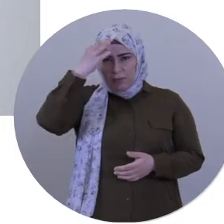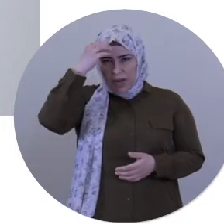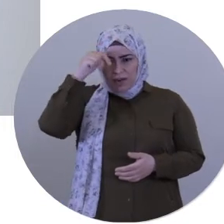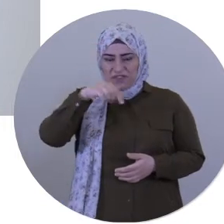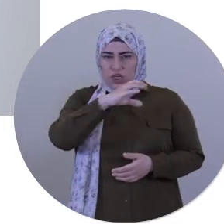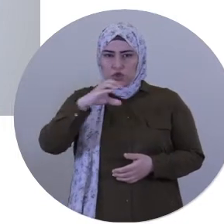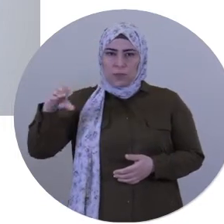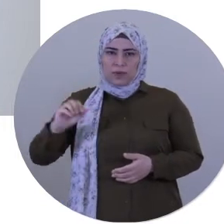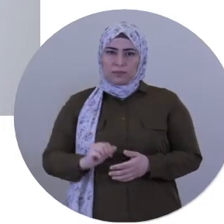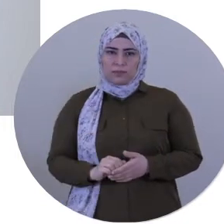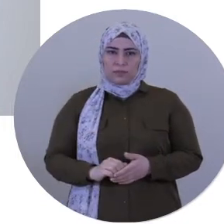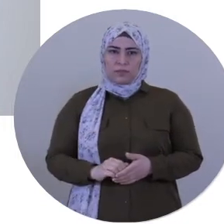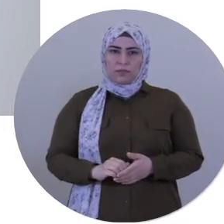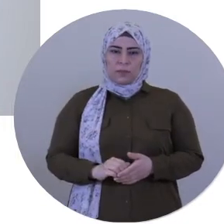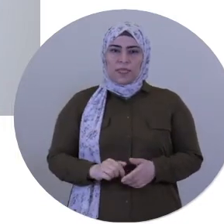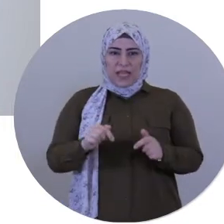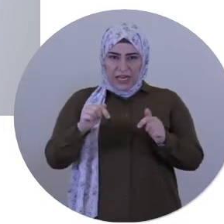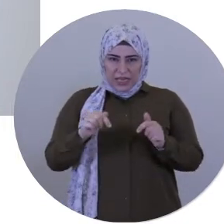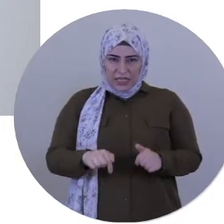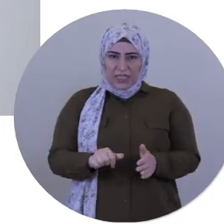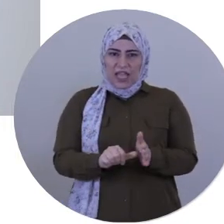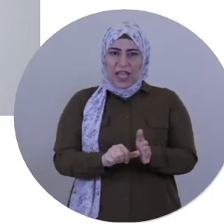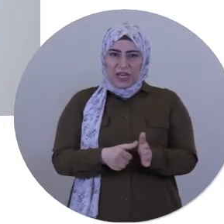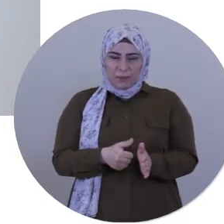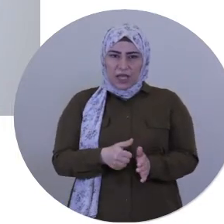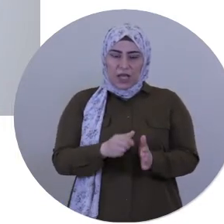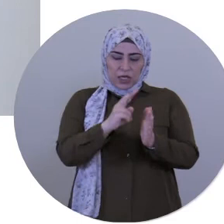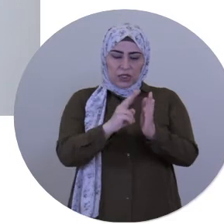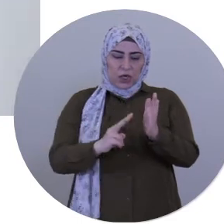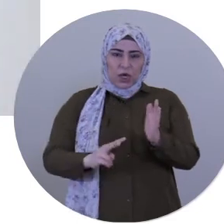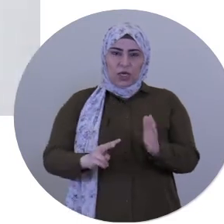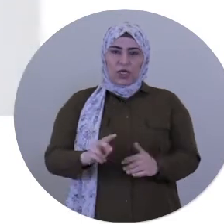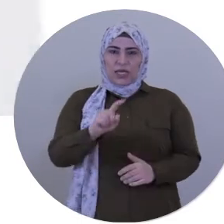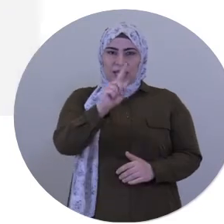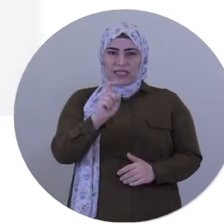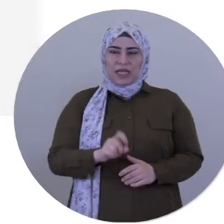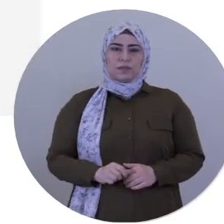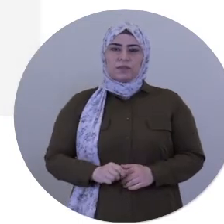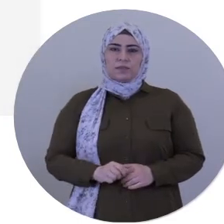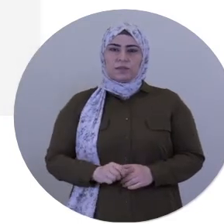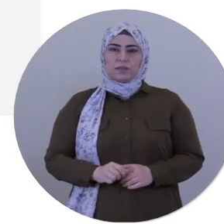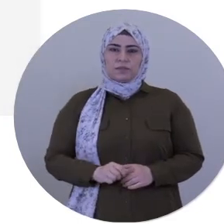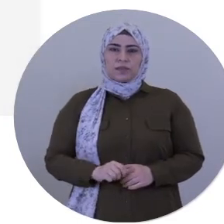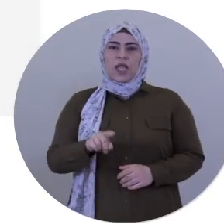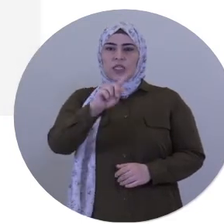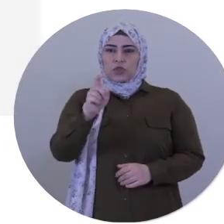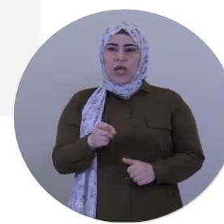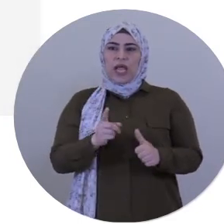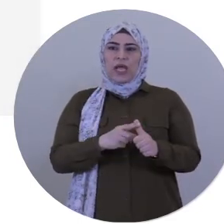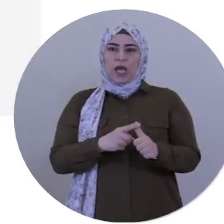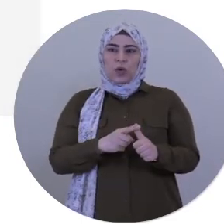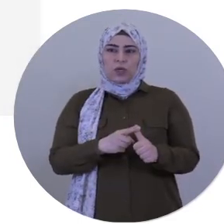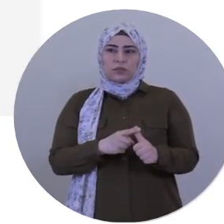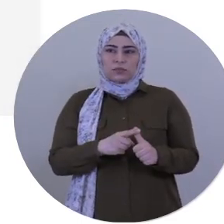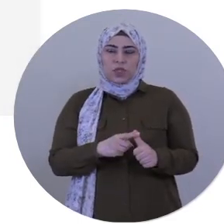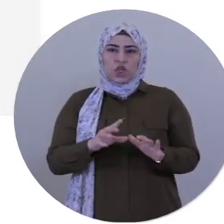we should start with reading the questions first. Question number 1. Which of the following would be the main idea of